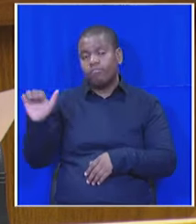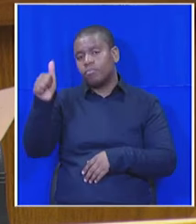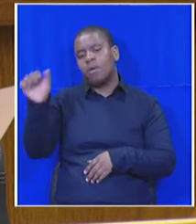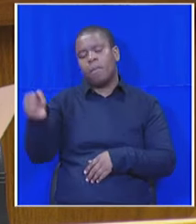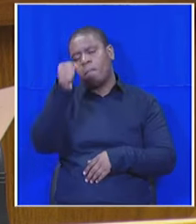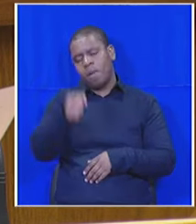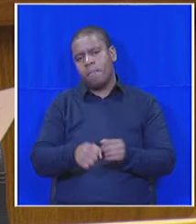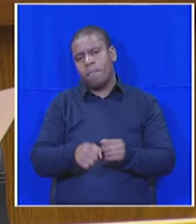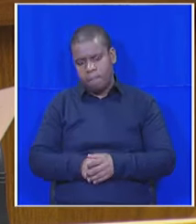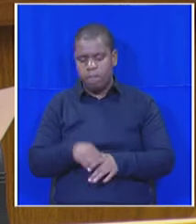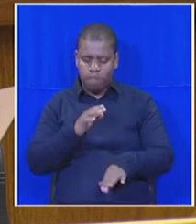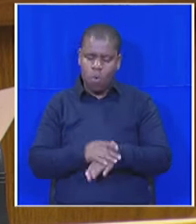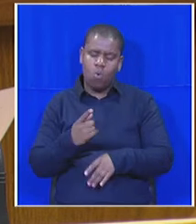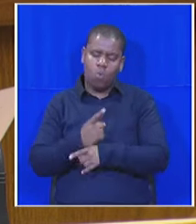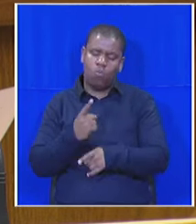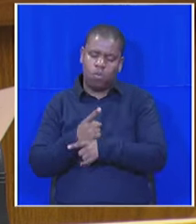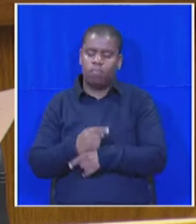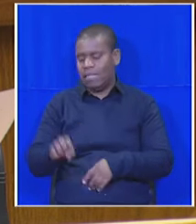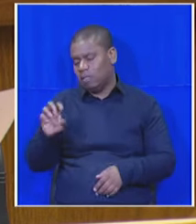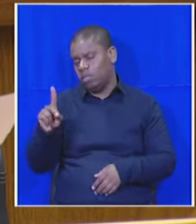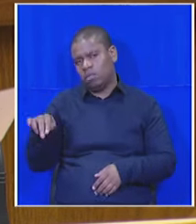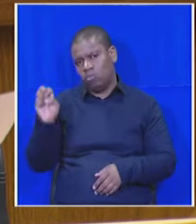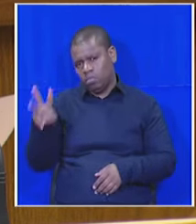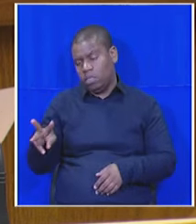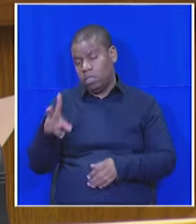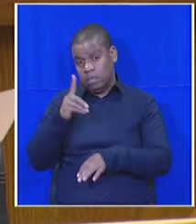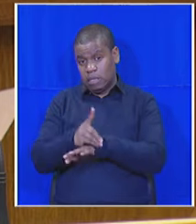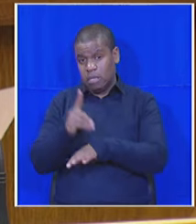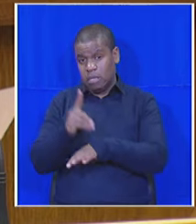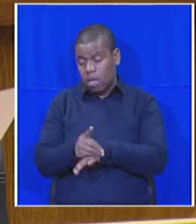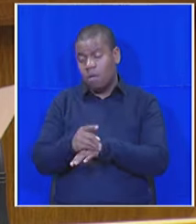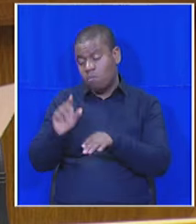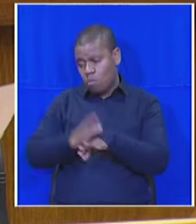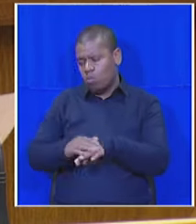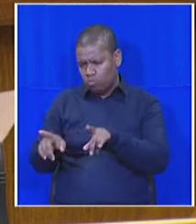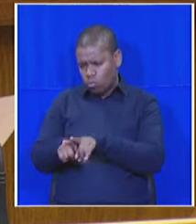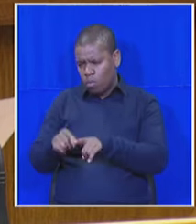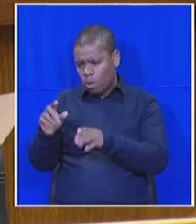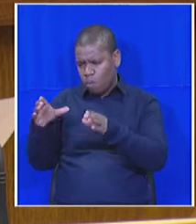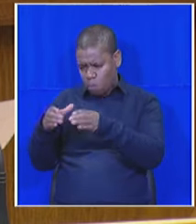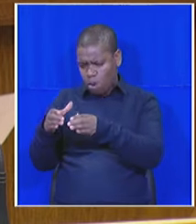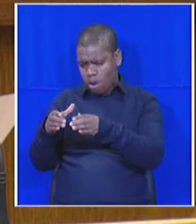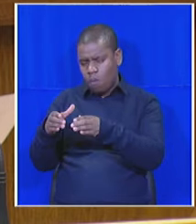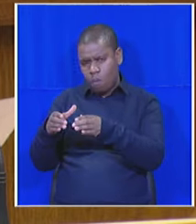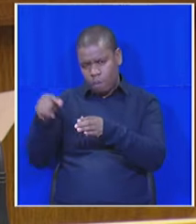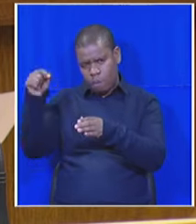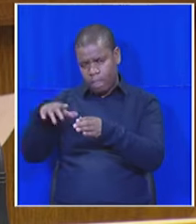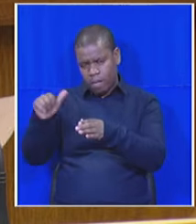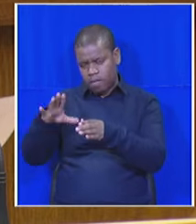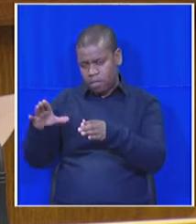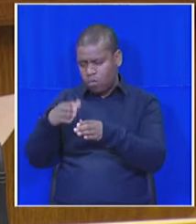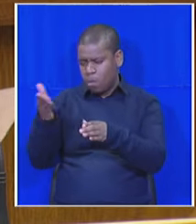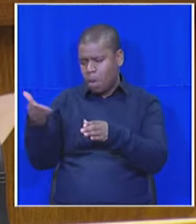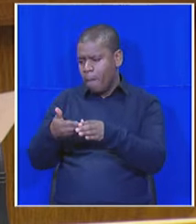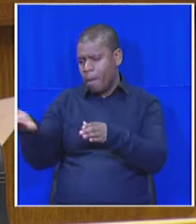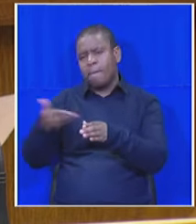Auditor General has questioned the department's EPWP data because it seems the same group of ANC cadres are given these jobs day